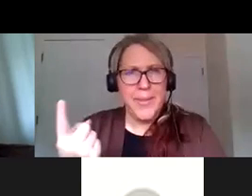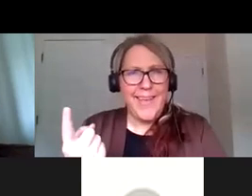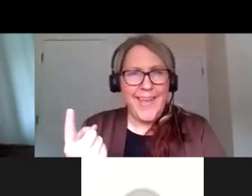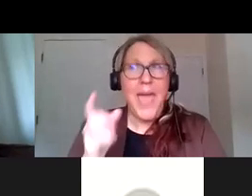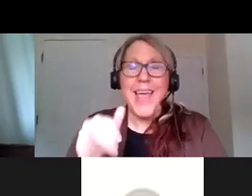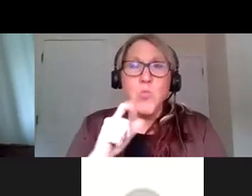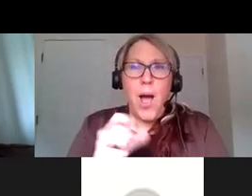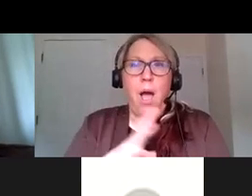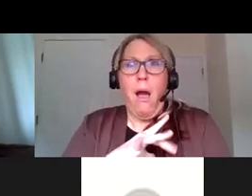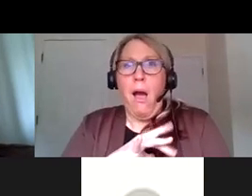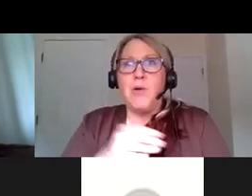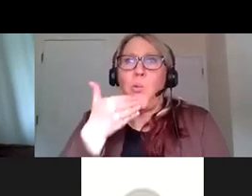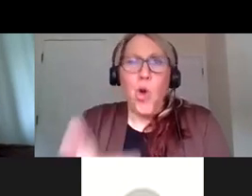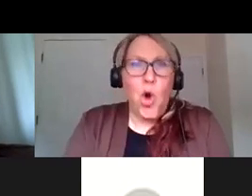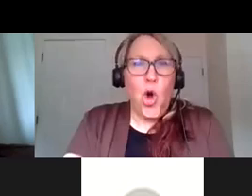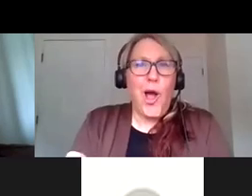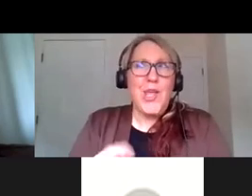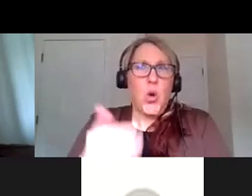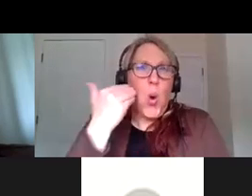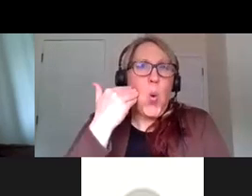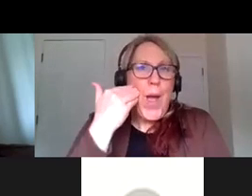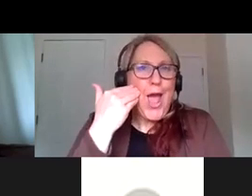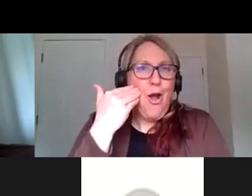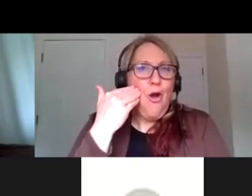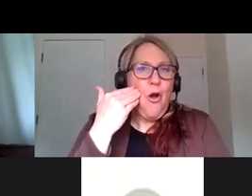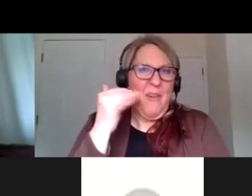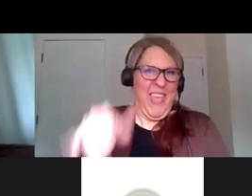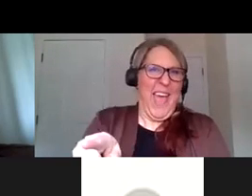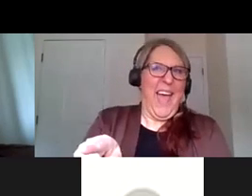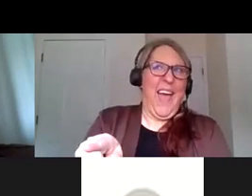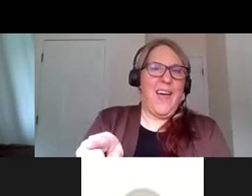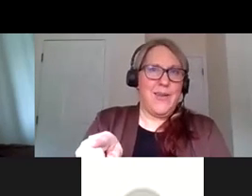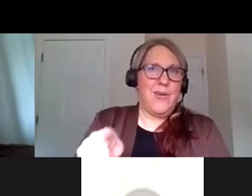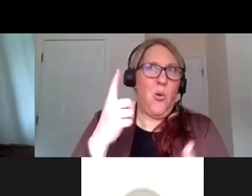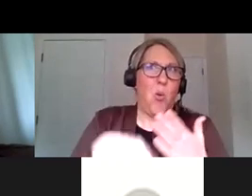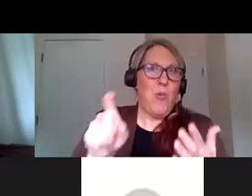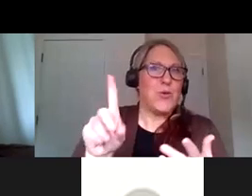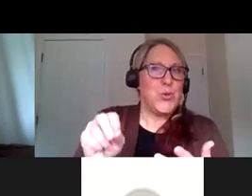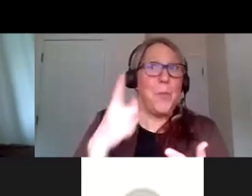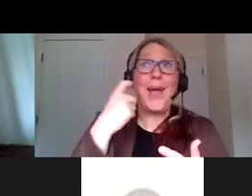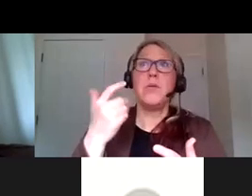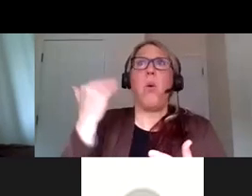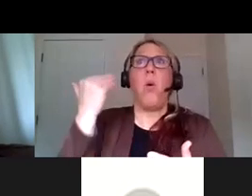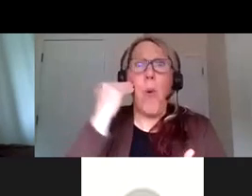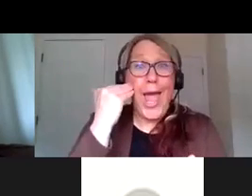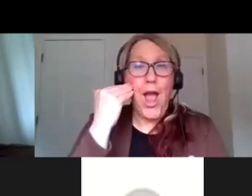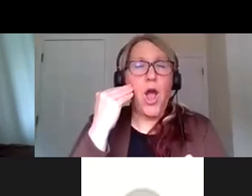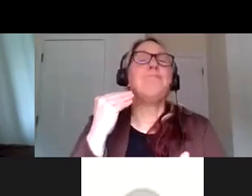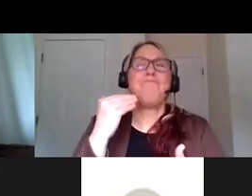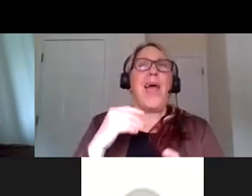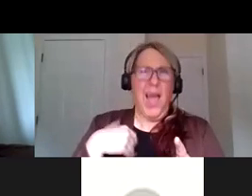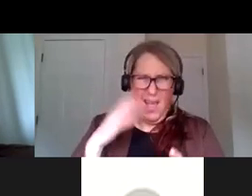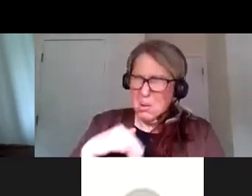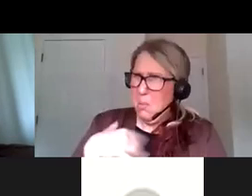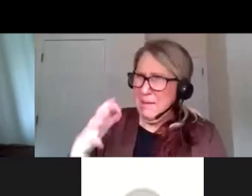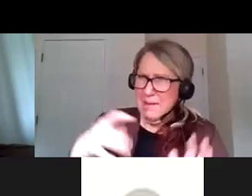so good that you're aware of what needs to be done. Because once you're aware and you're like, I know I